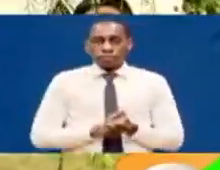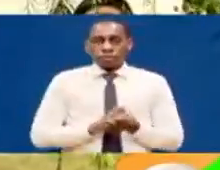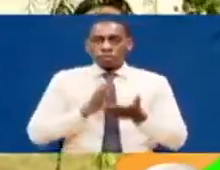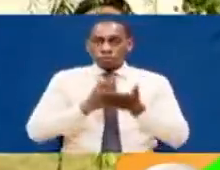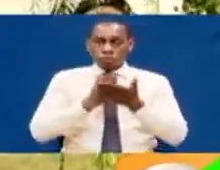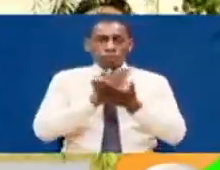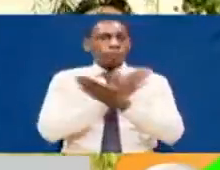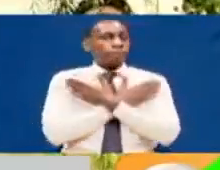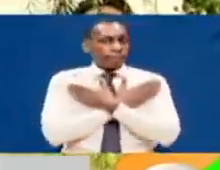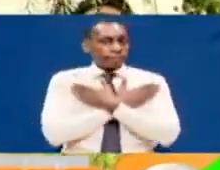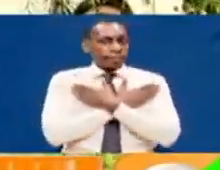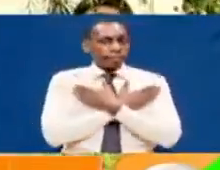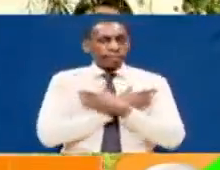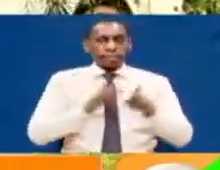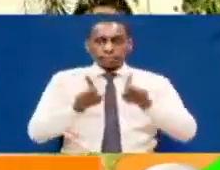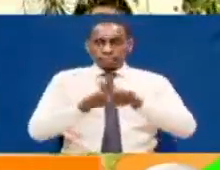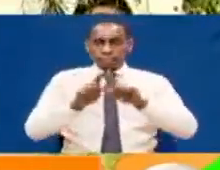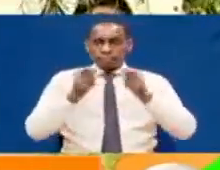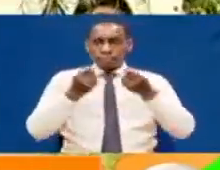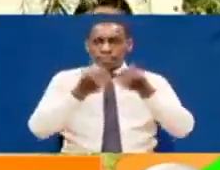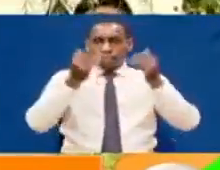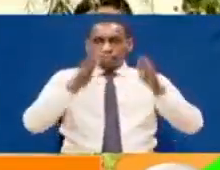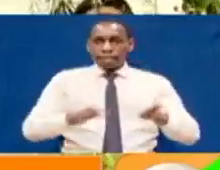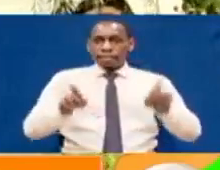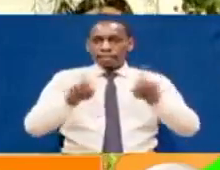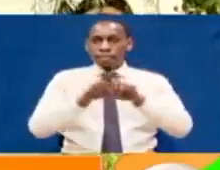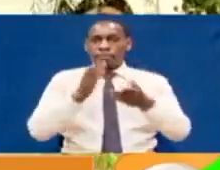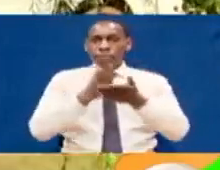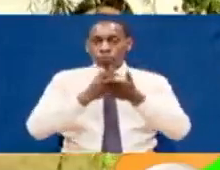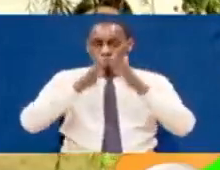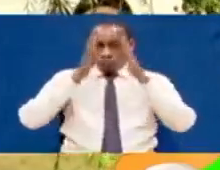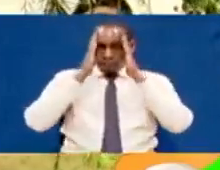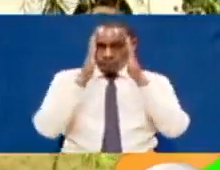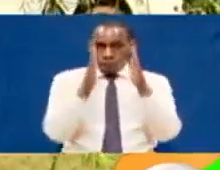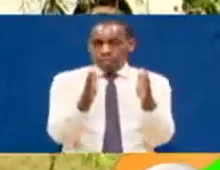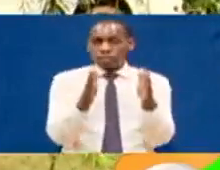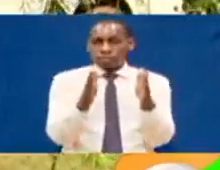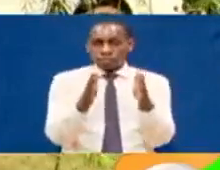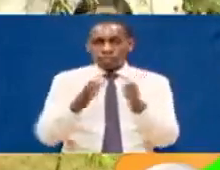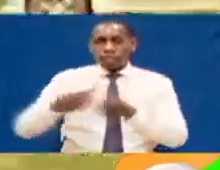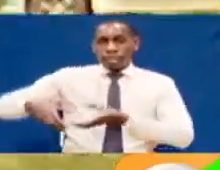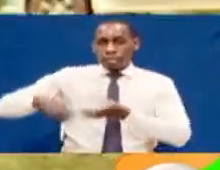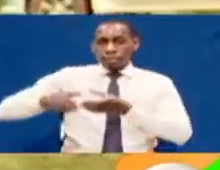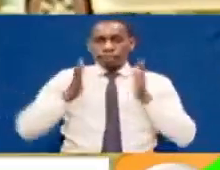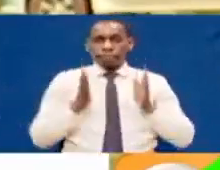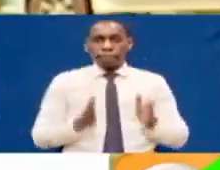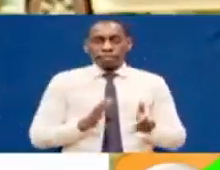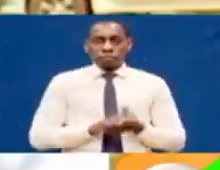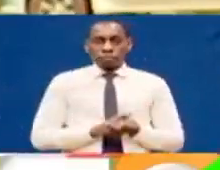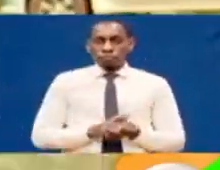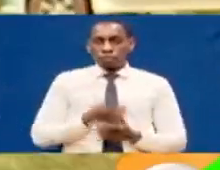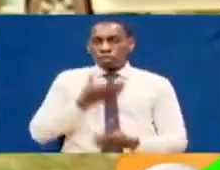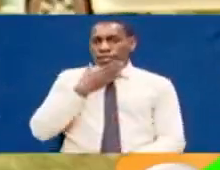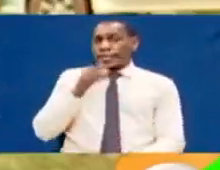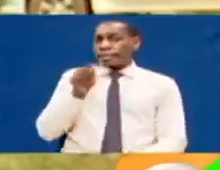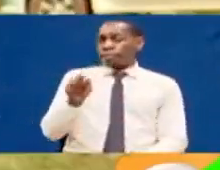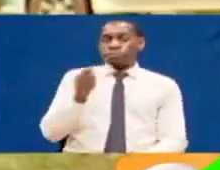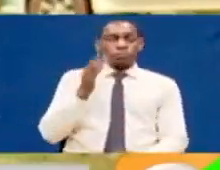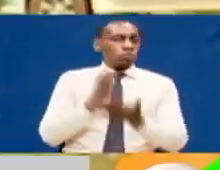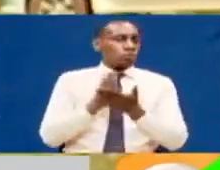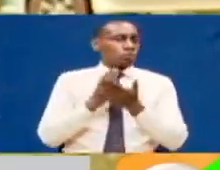being a friend and being a team player and being a very dedicated rugby man. Him being a